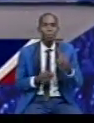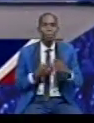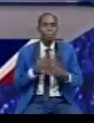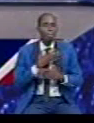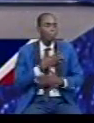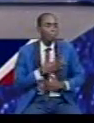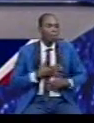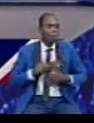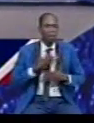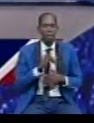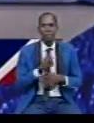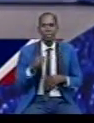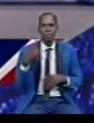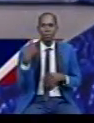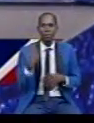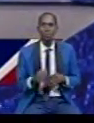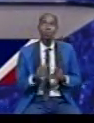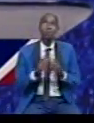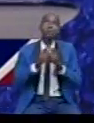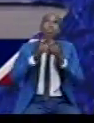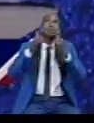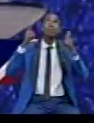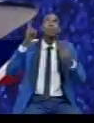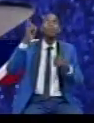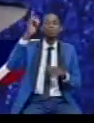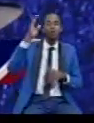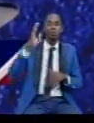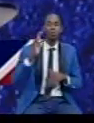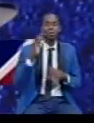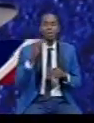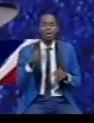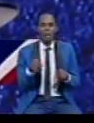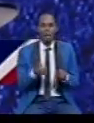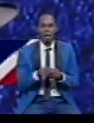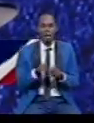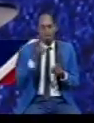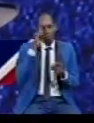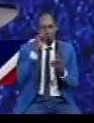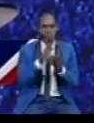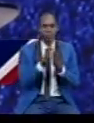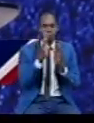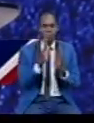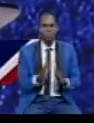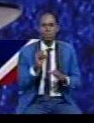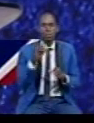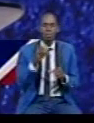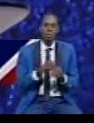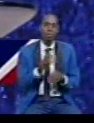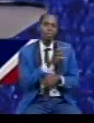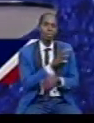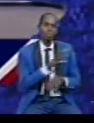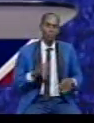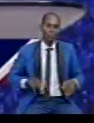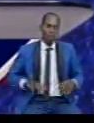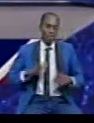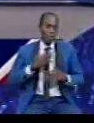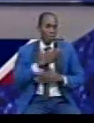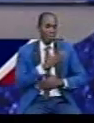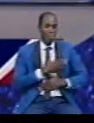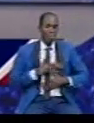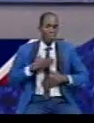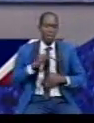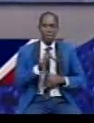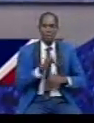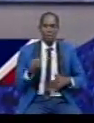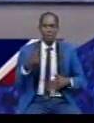supreme God as saints in Christ. Pleasing the supreme God as